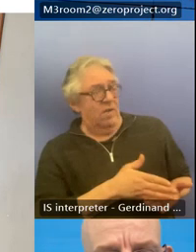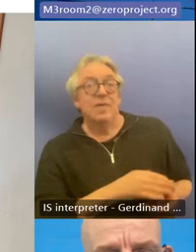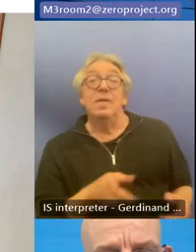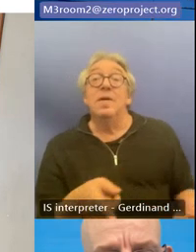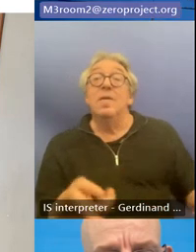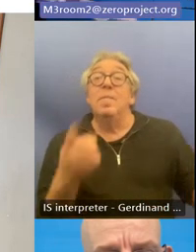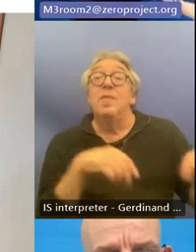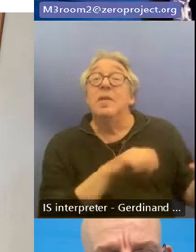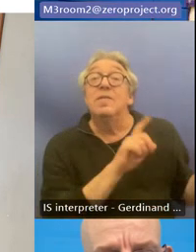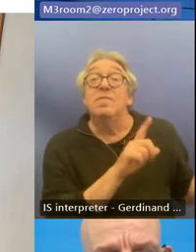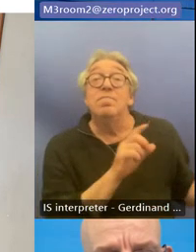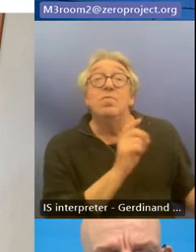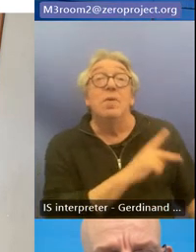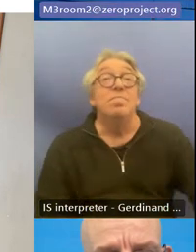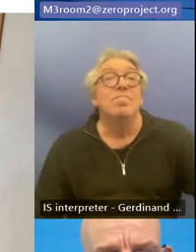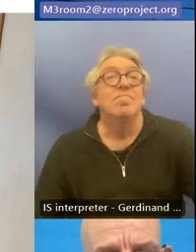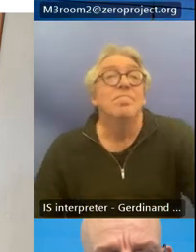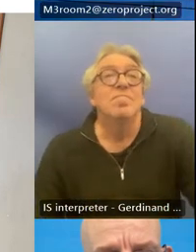Okay.